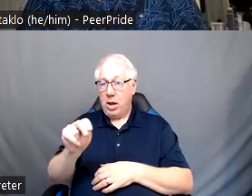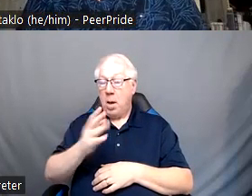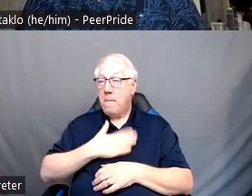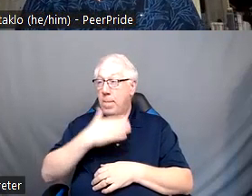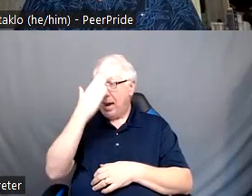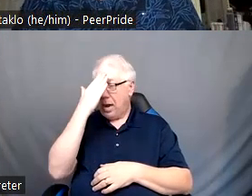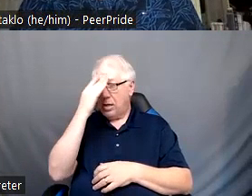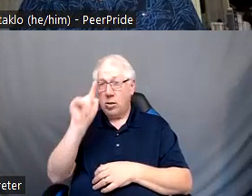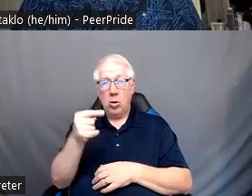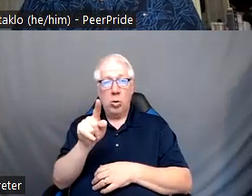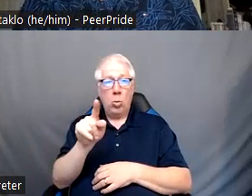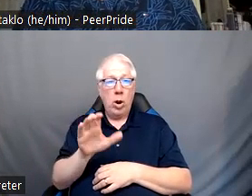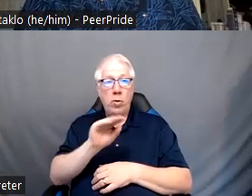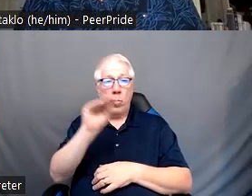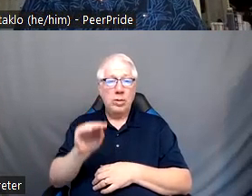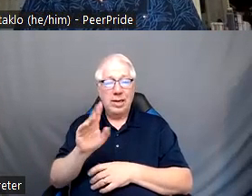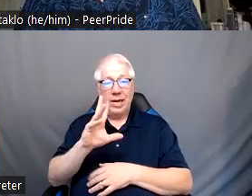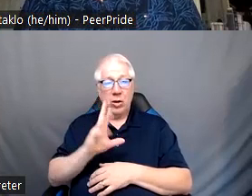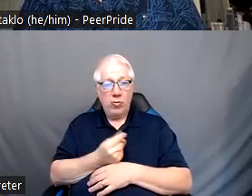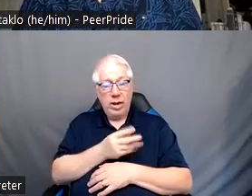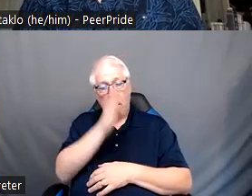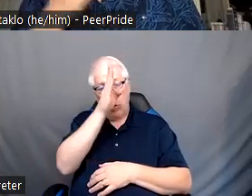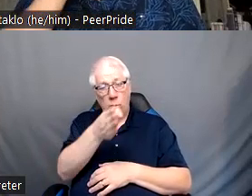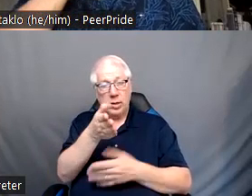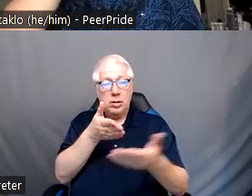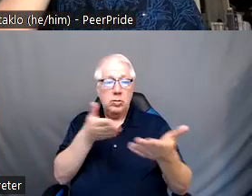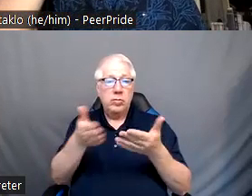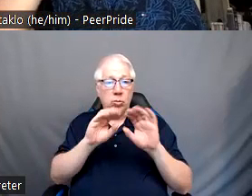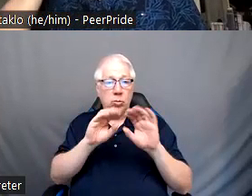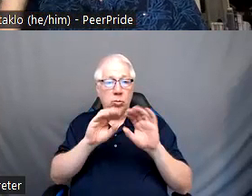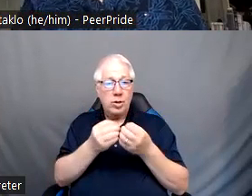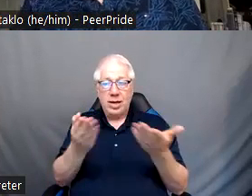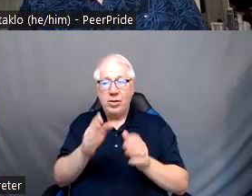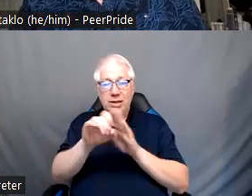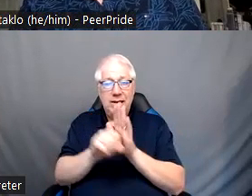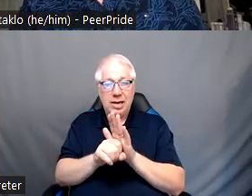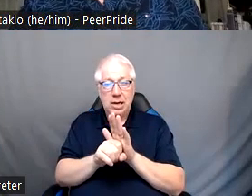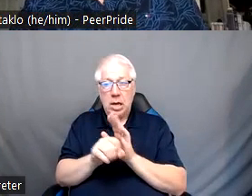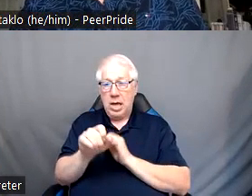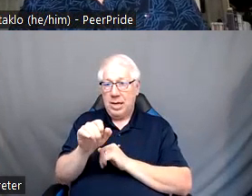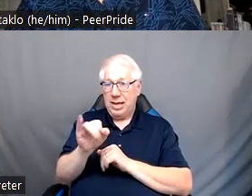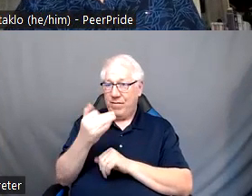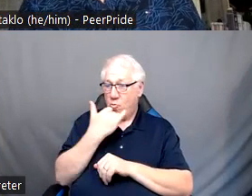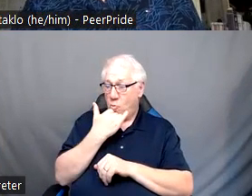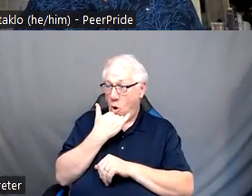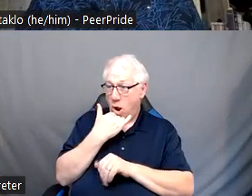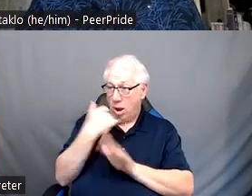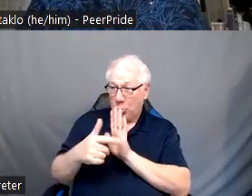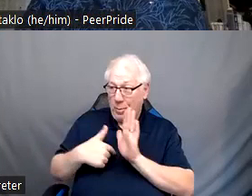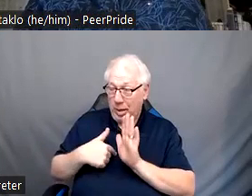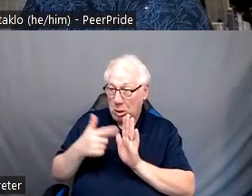100% trans direct service organization in the state. Maybe Layne can correct me on that. Maybe there's something else that you know